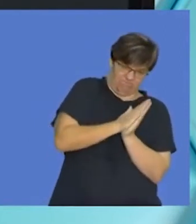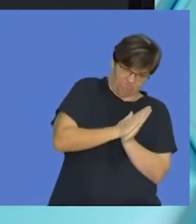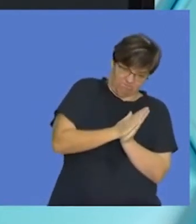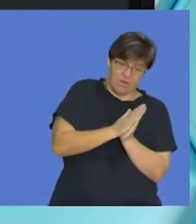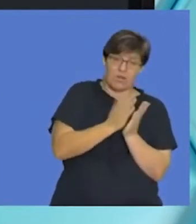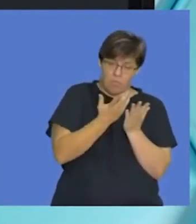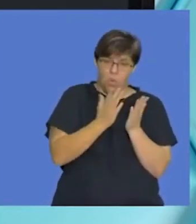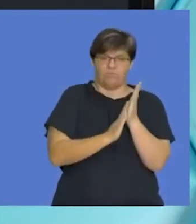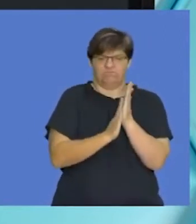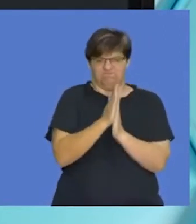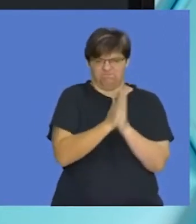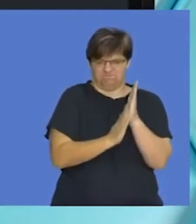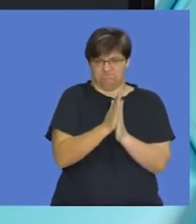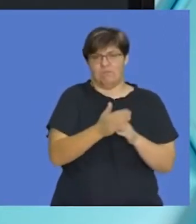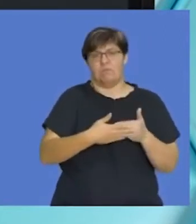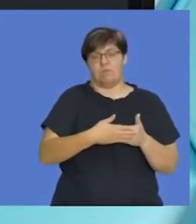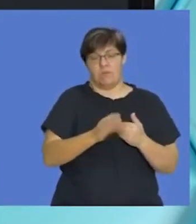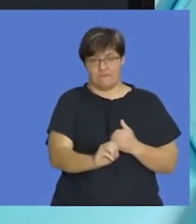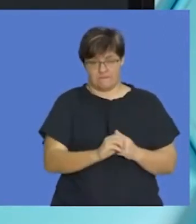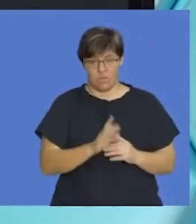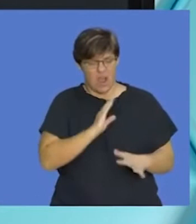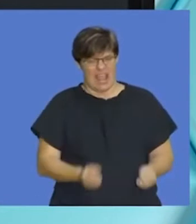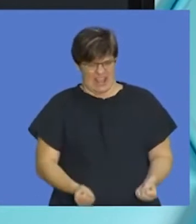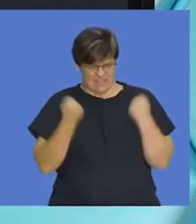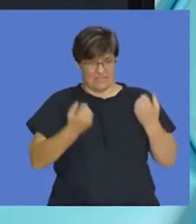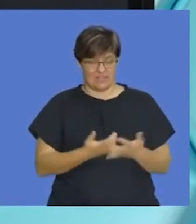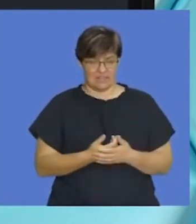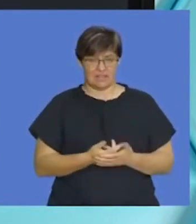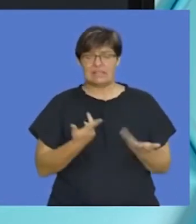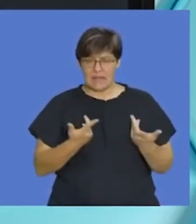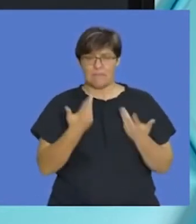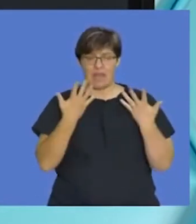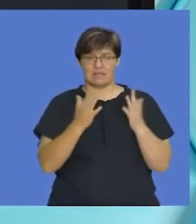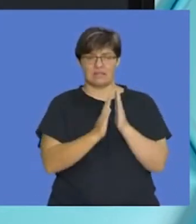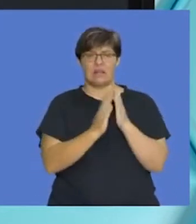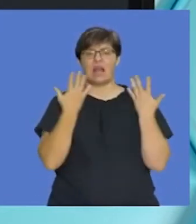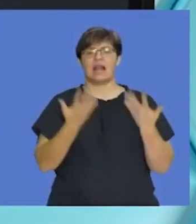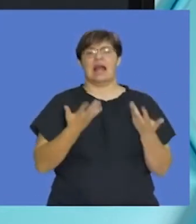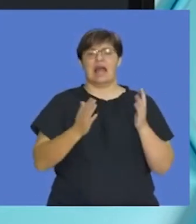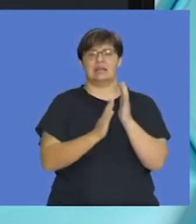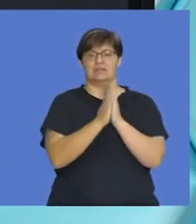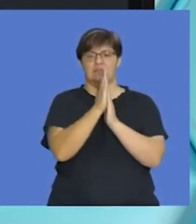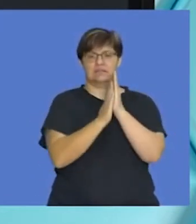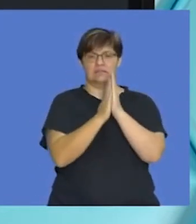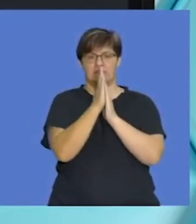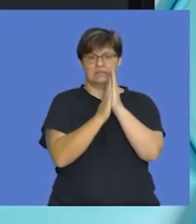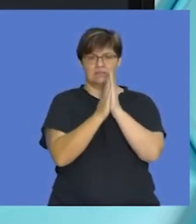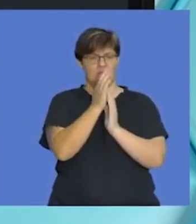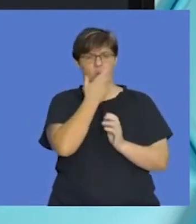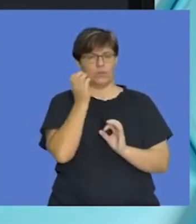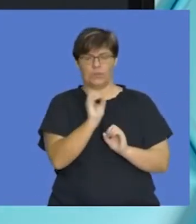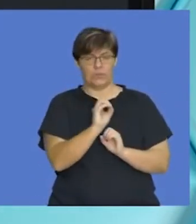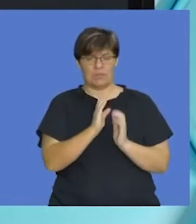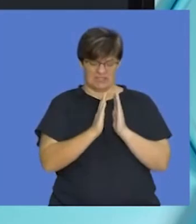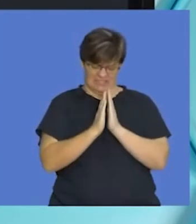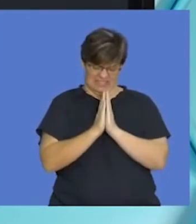closer they become, the more friction they'll experience, okay? And it's the same when you rub your hands. If you only do it lightly,